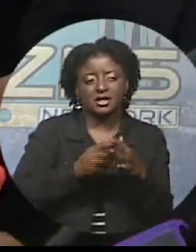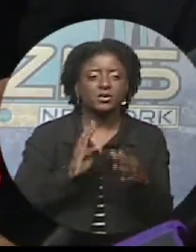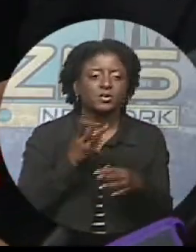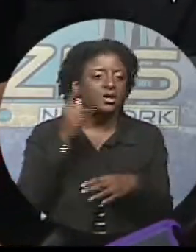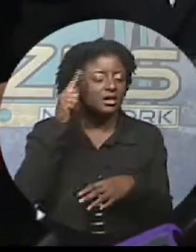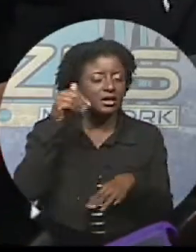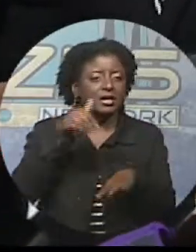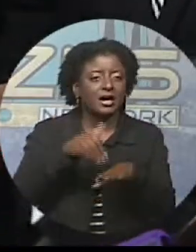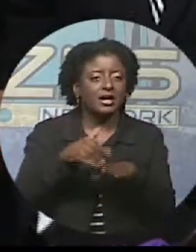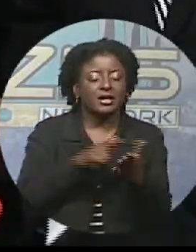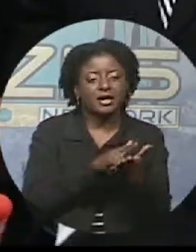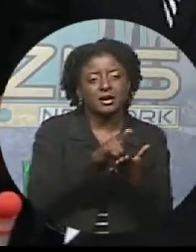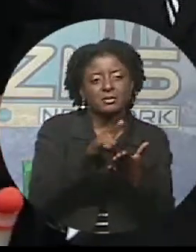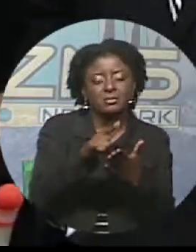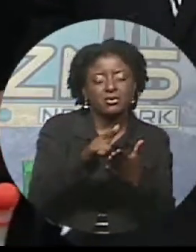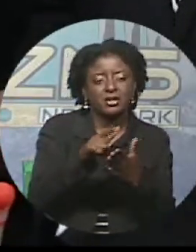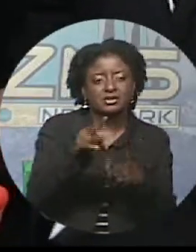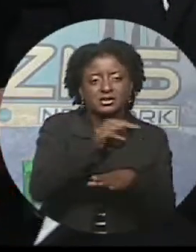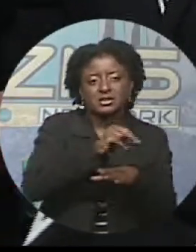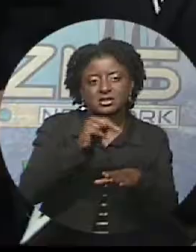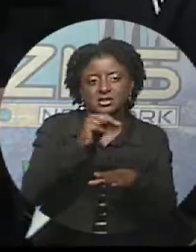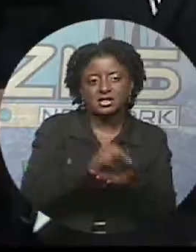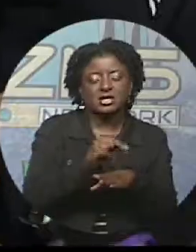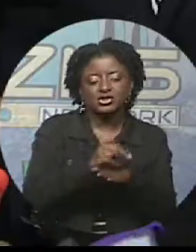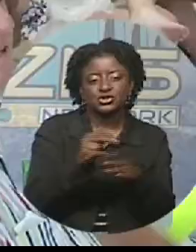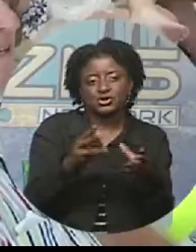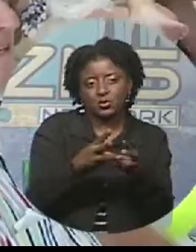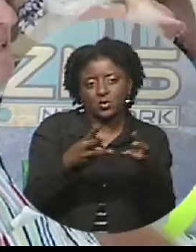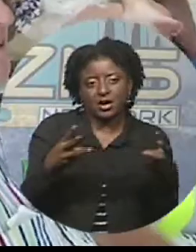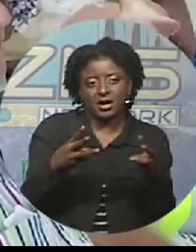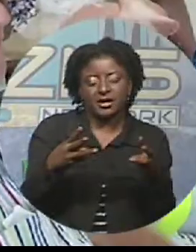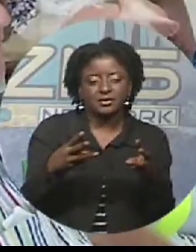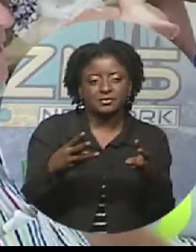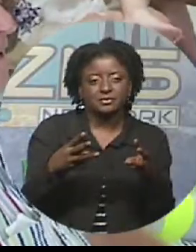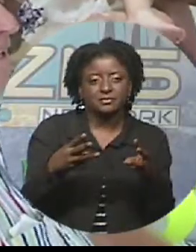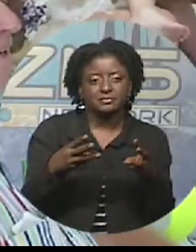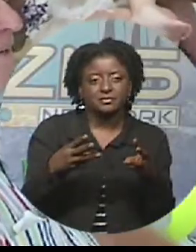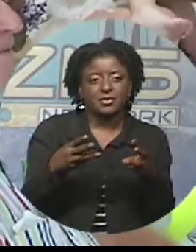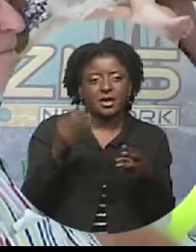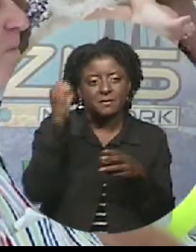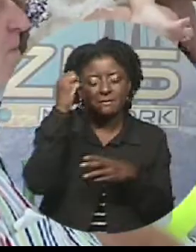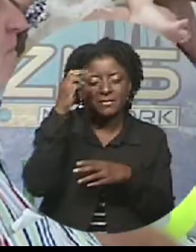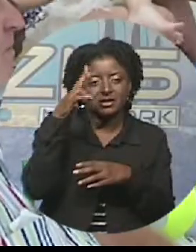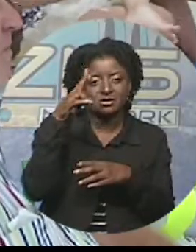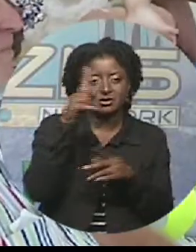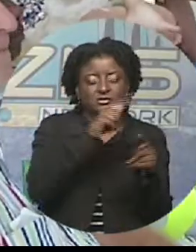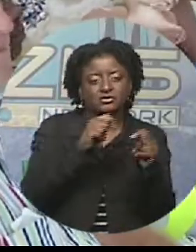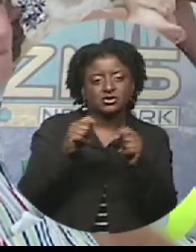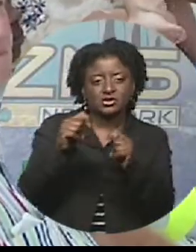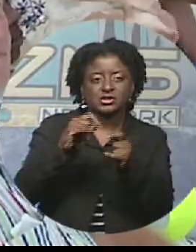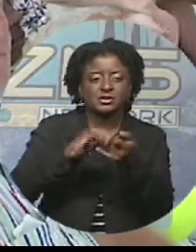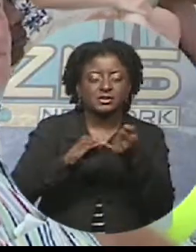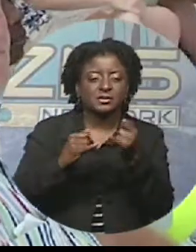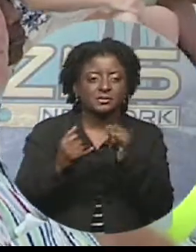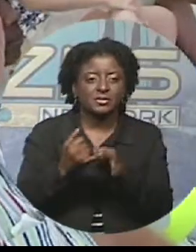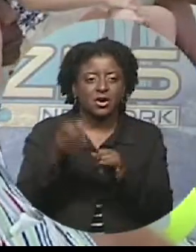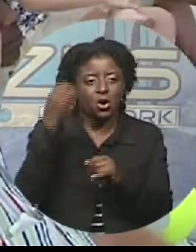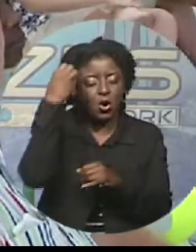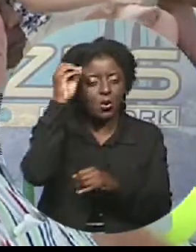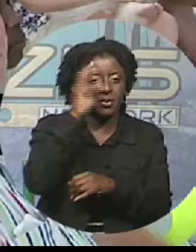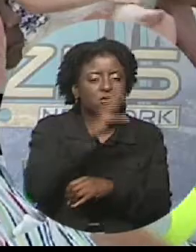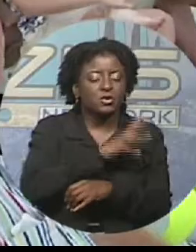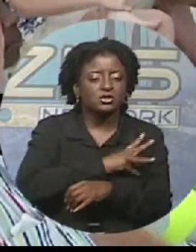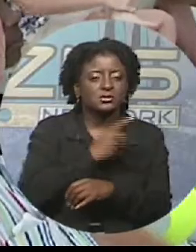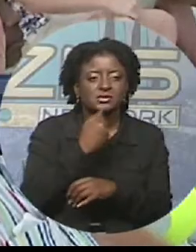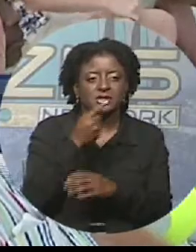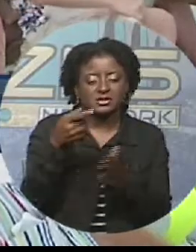you jumpstart economies in our local communities. Minister of Tourism, the Honorable Obie Wilchcombe, says this new state-of-the-art airport will